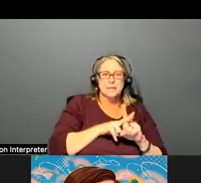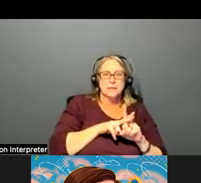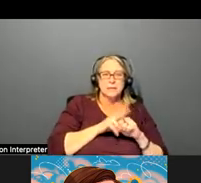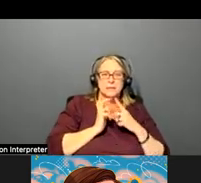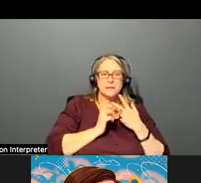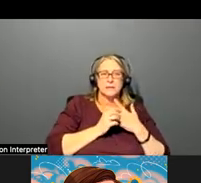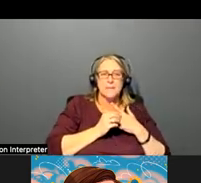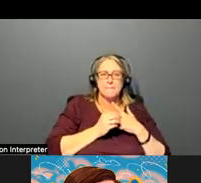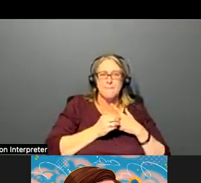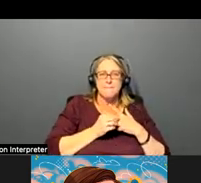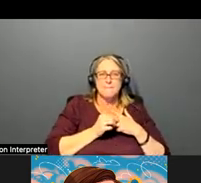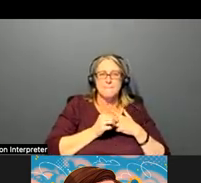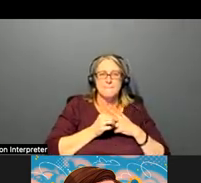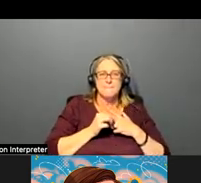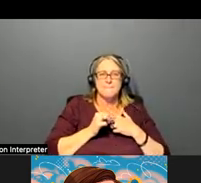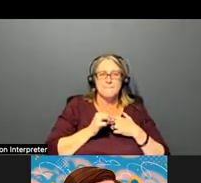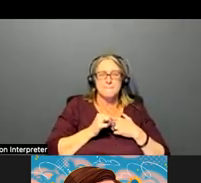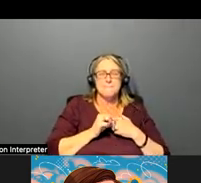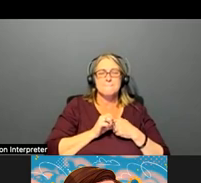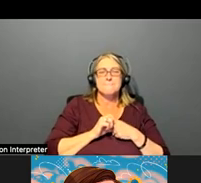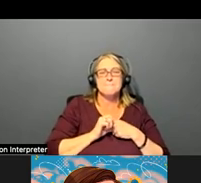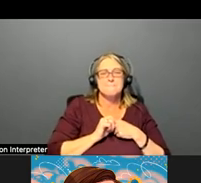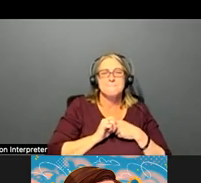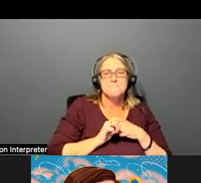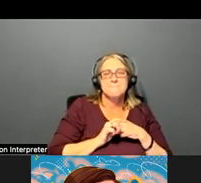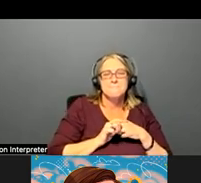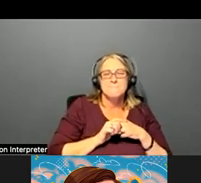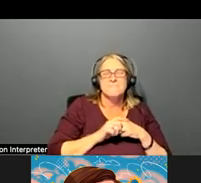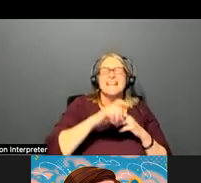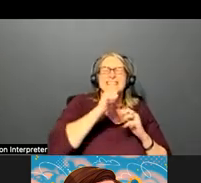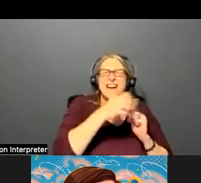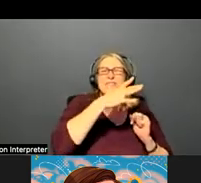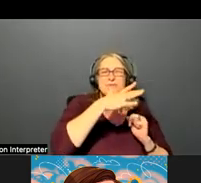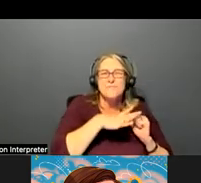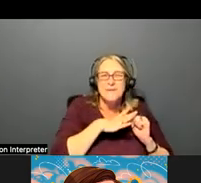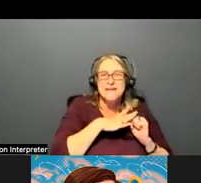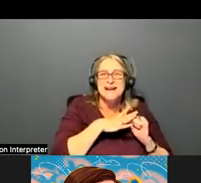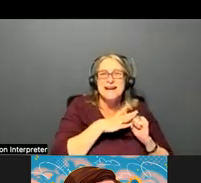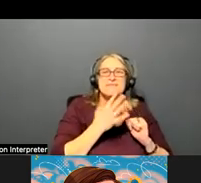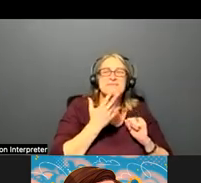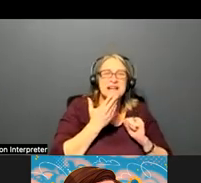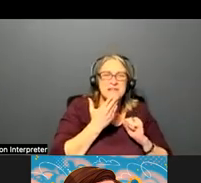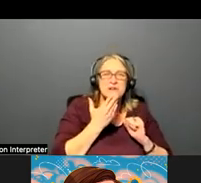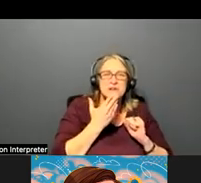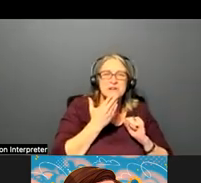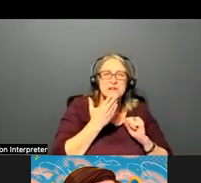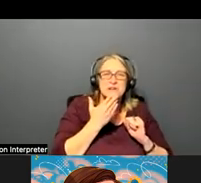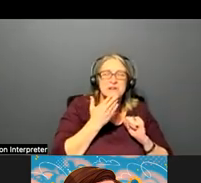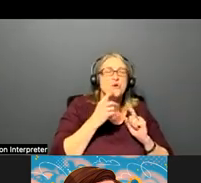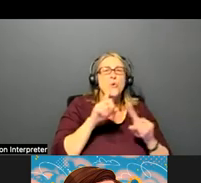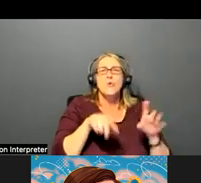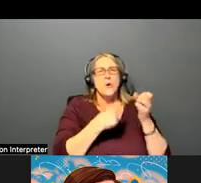non-women of color, or white women, what am I saying? Non-women of color shouldn't be the only women who are advocating